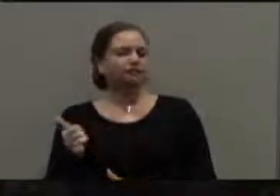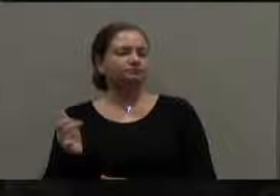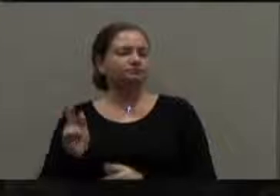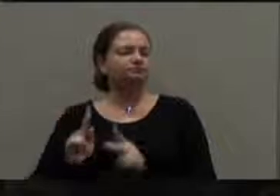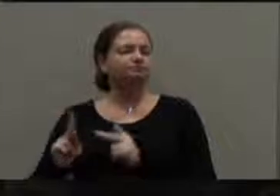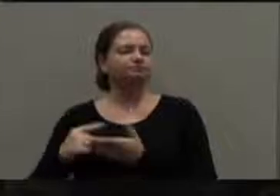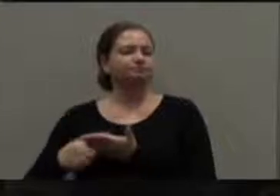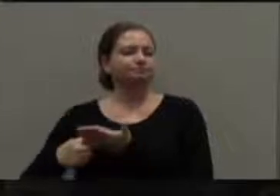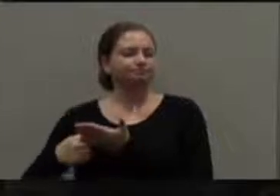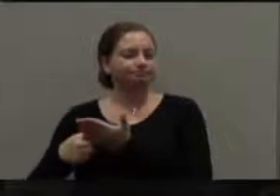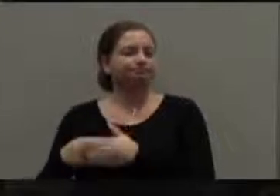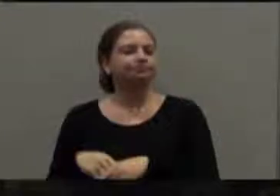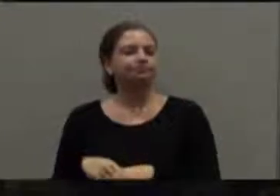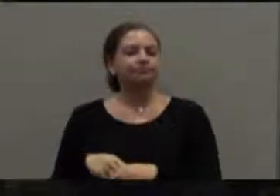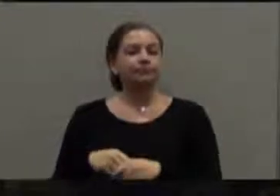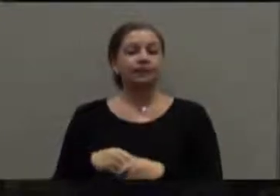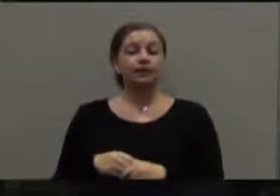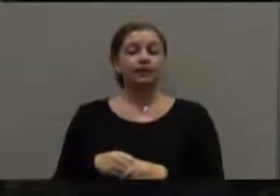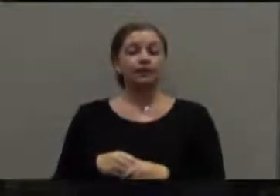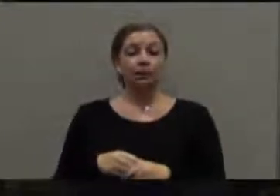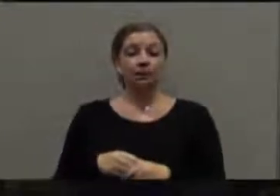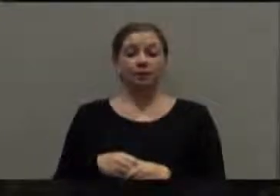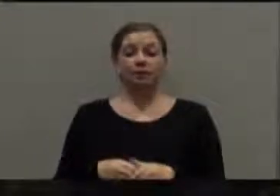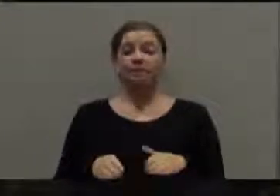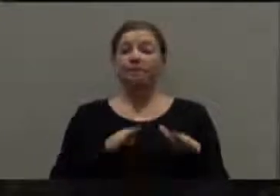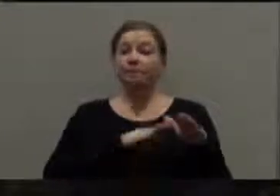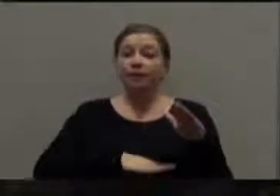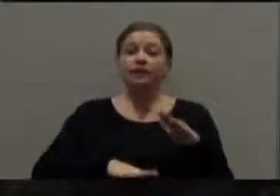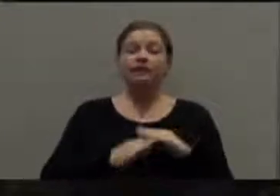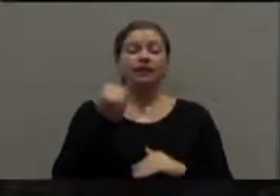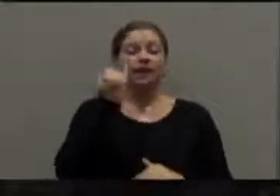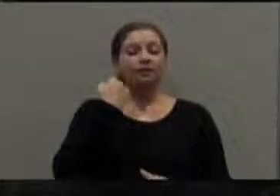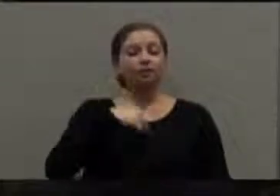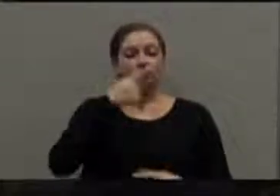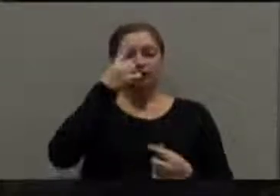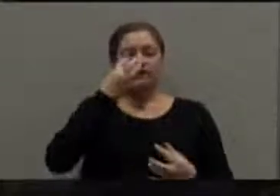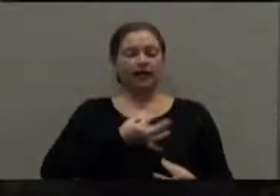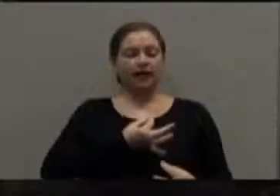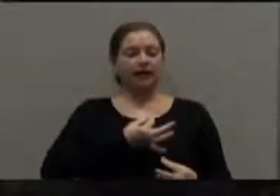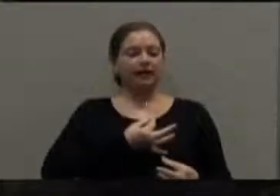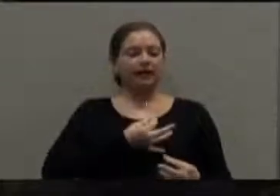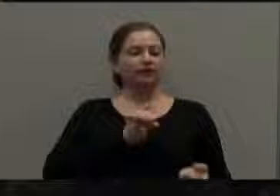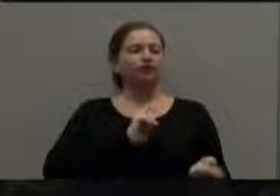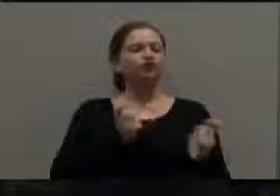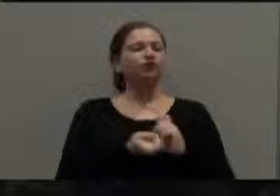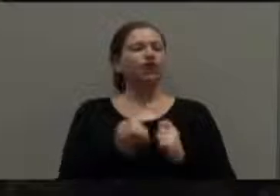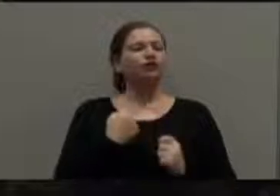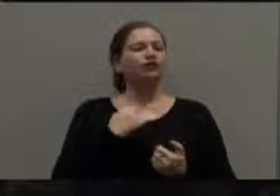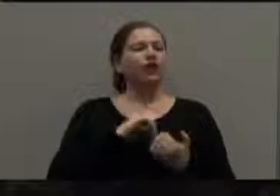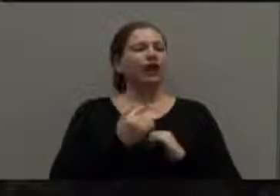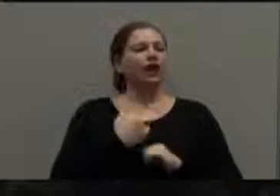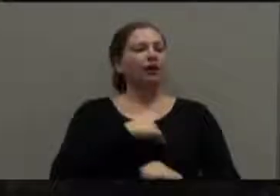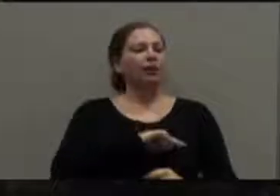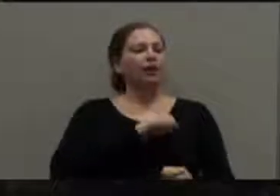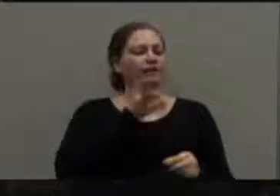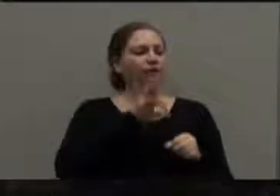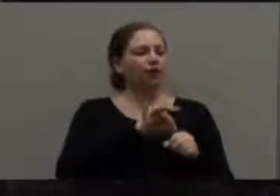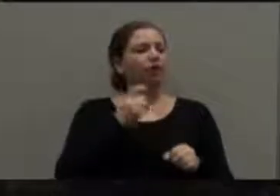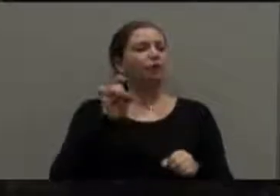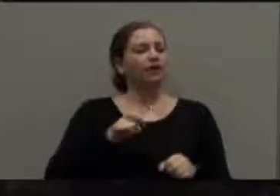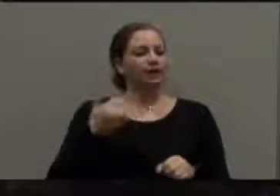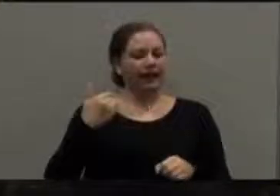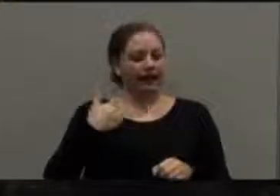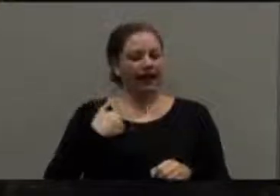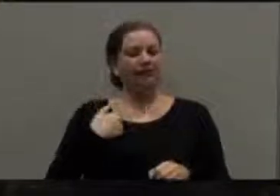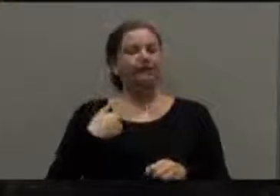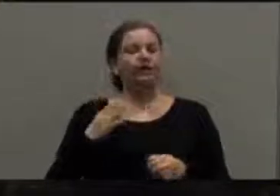Basically, if we do vote in a way that's different than we normally vote, we will have to have a formal motion to vote in